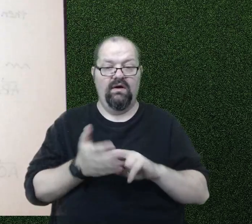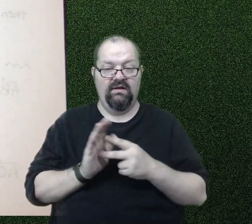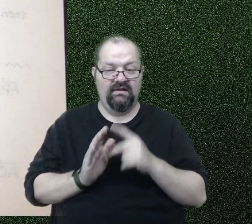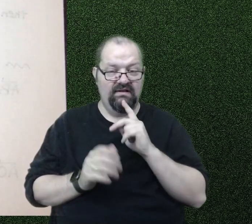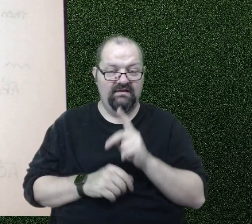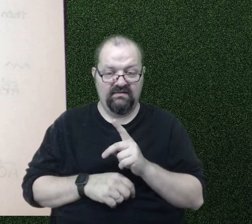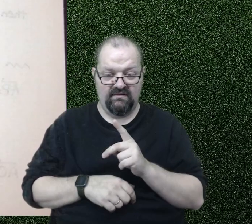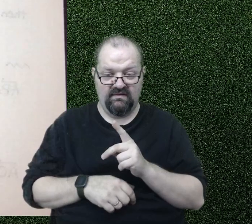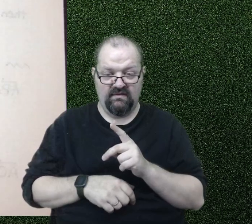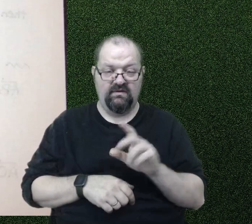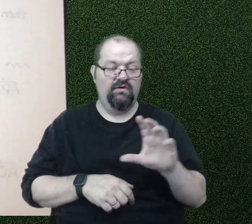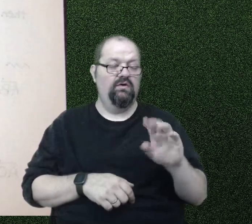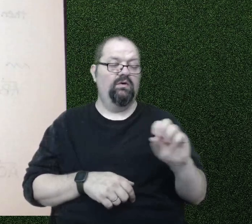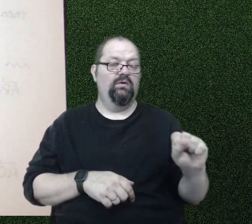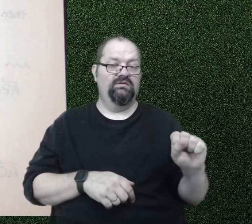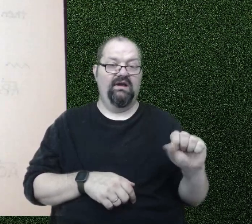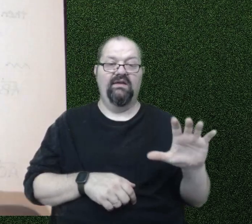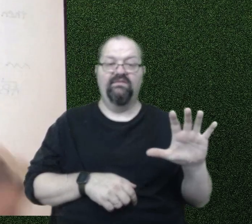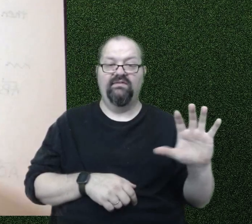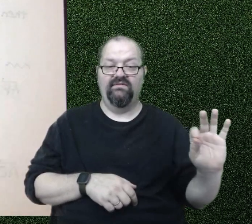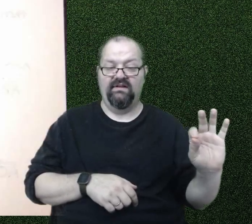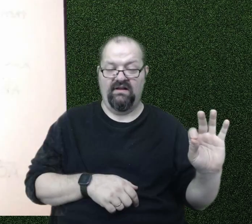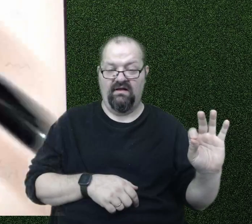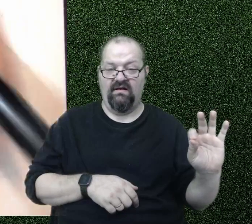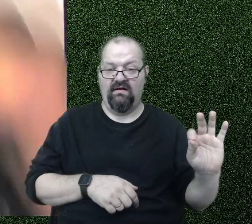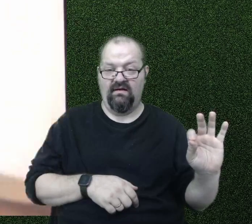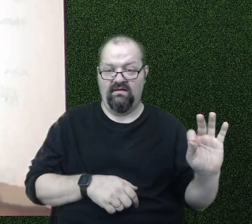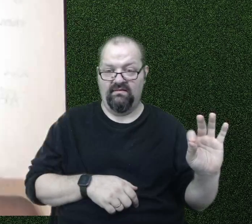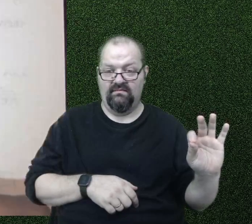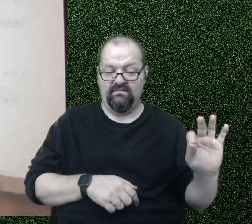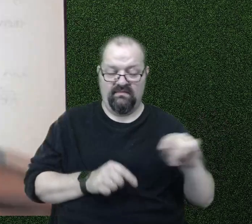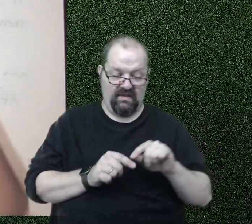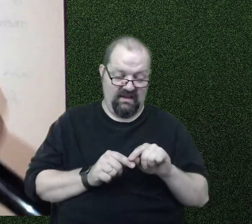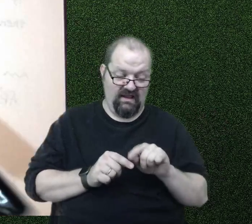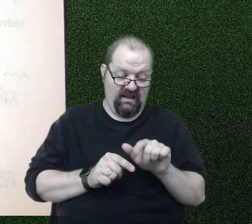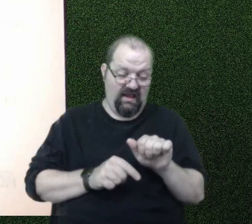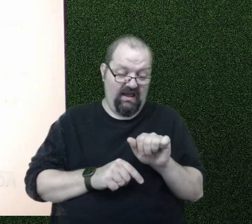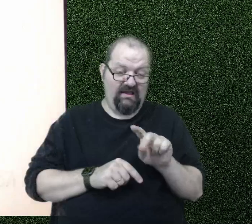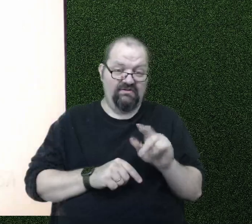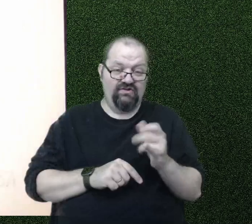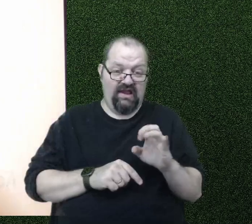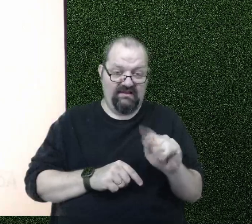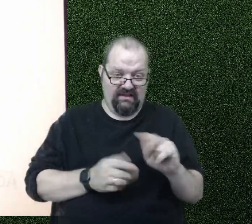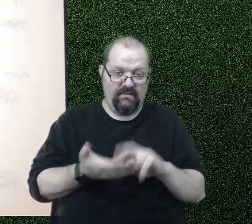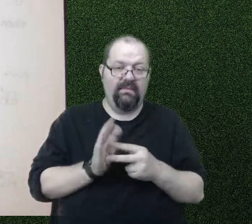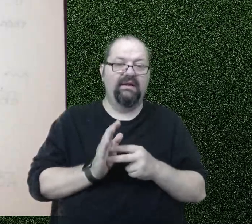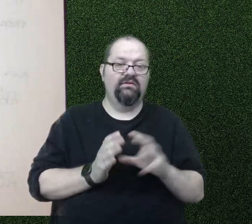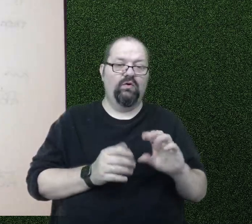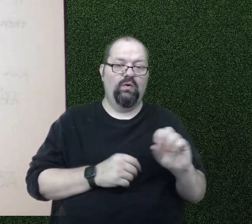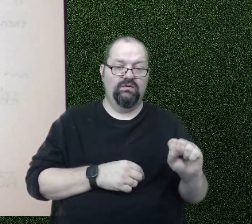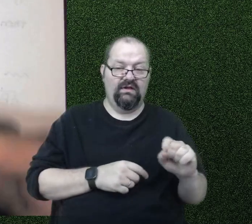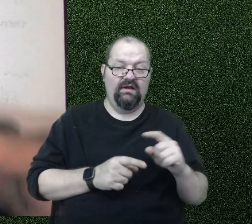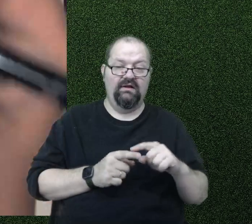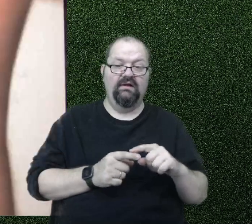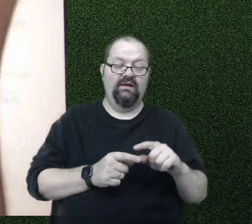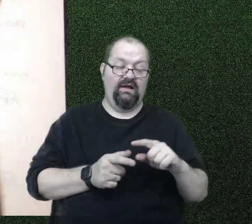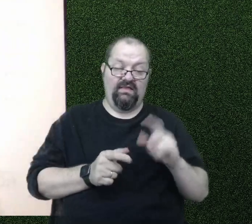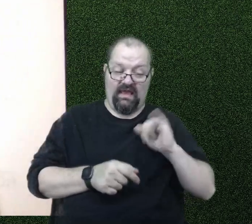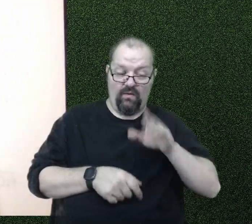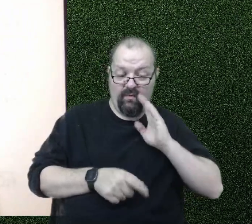times cosine of 59. The adjacent side gets the cosine. It's in the positive x direction, so this is going to be